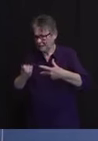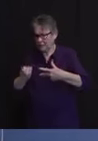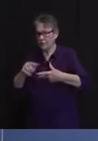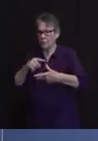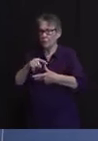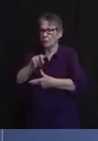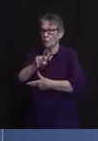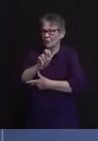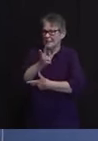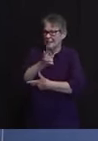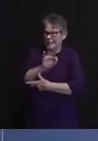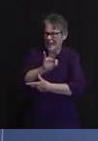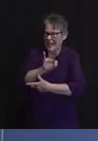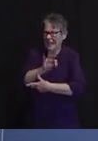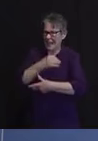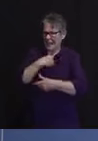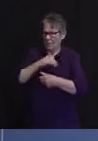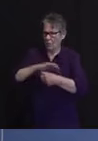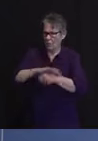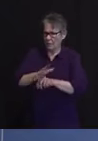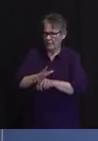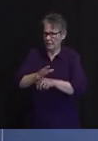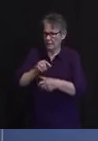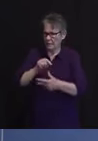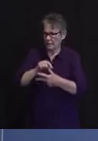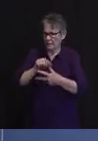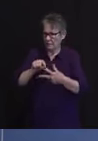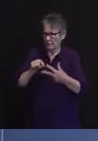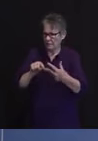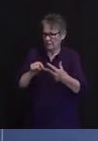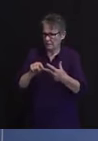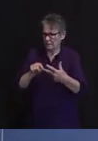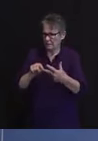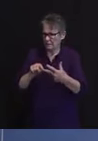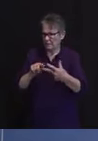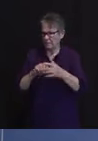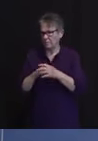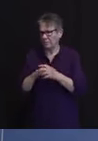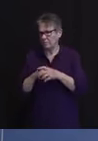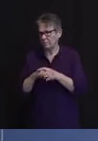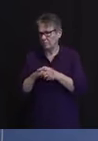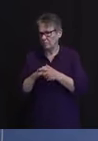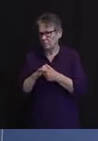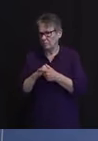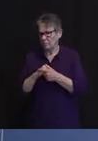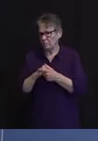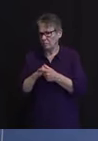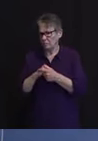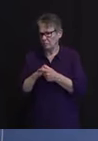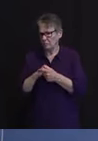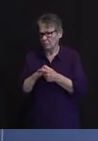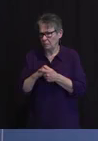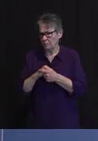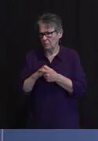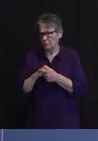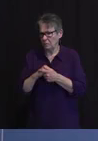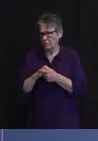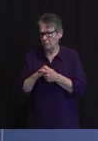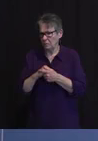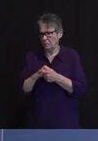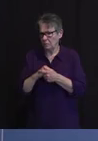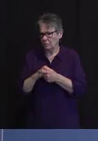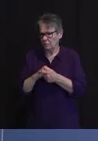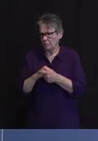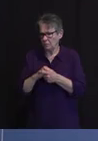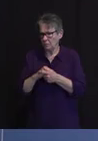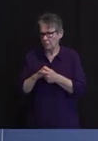Additionally, we have 324 affected facilities, long-term care facilities and assisted living